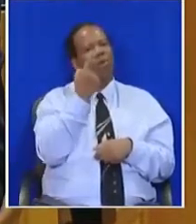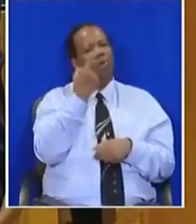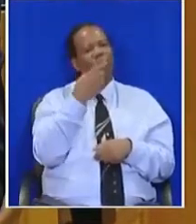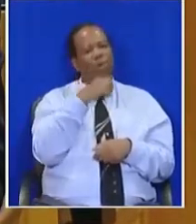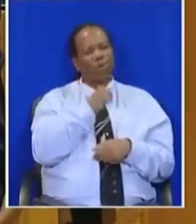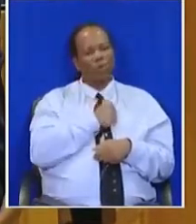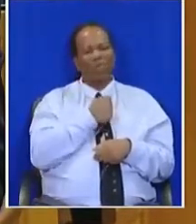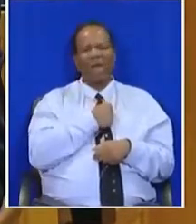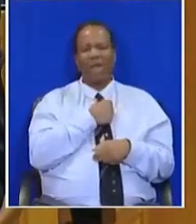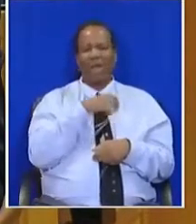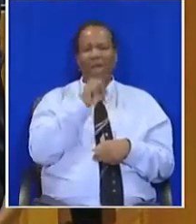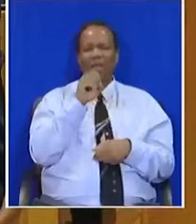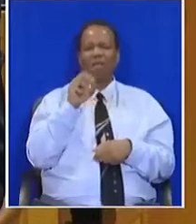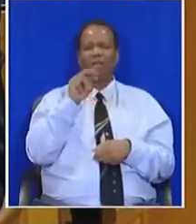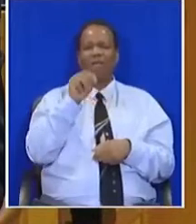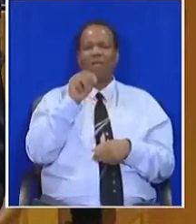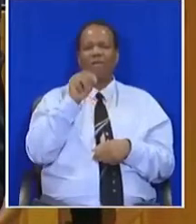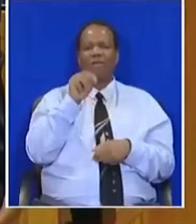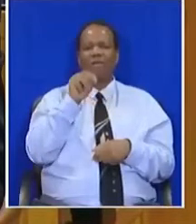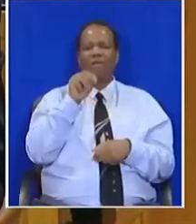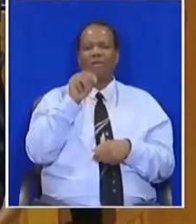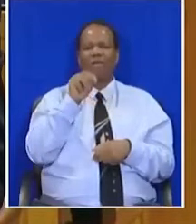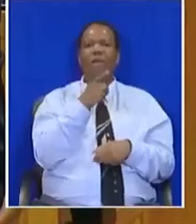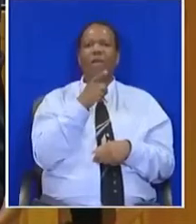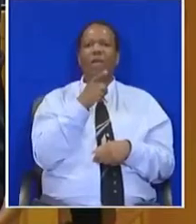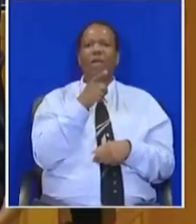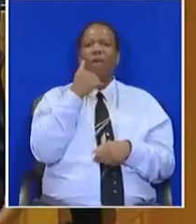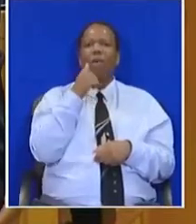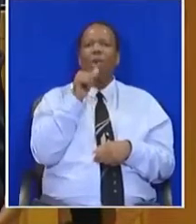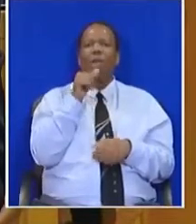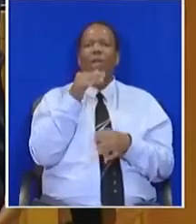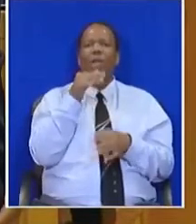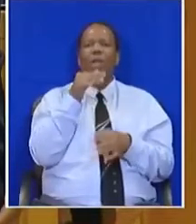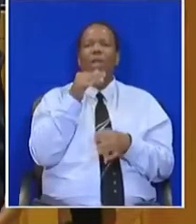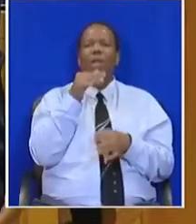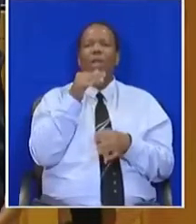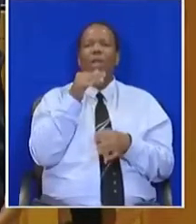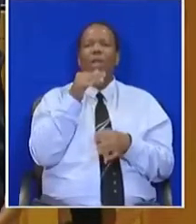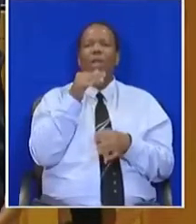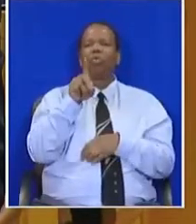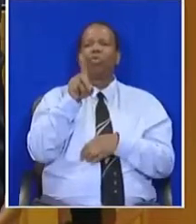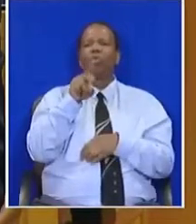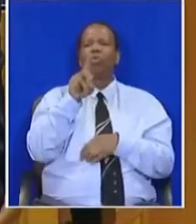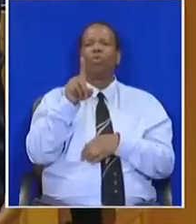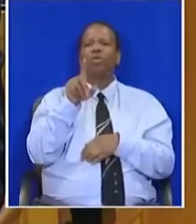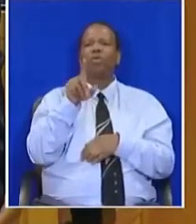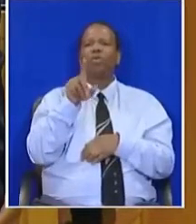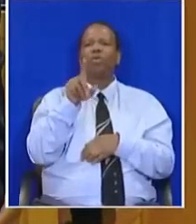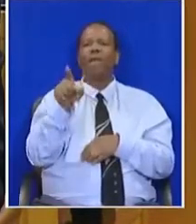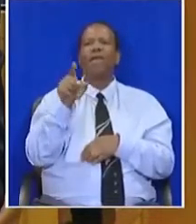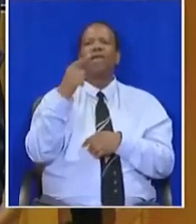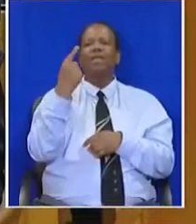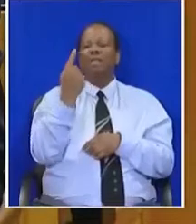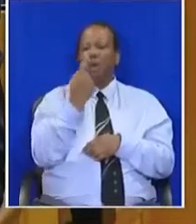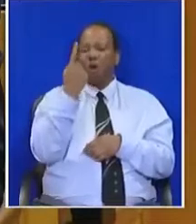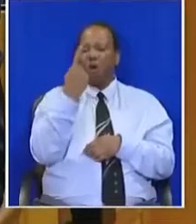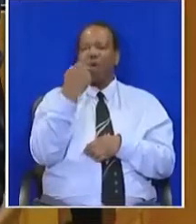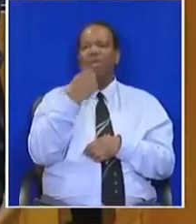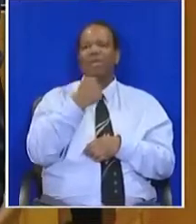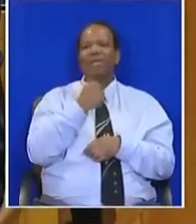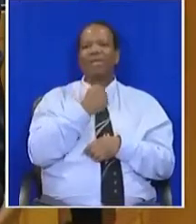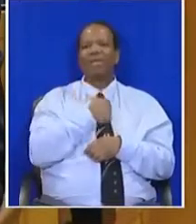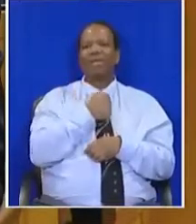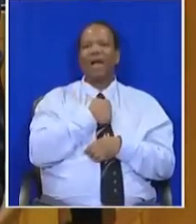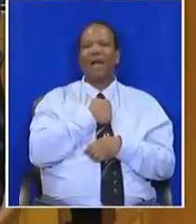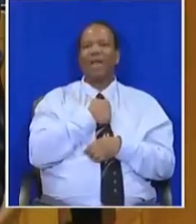I want to quote for you what you said when you were describing uTutuzane. Said, "Tutuzane is my only son who